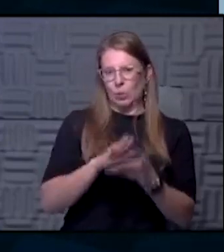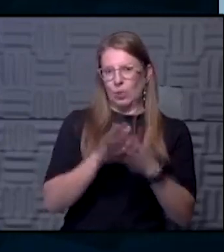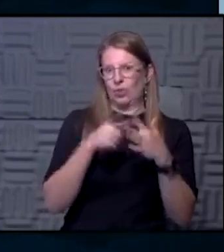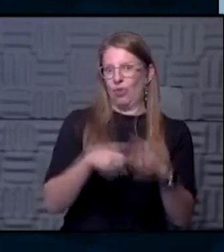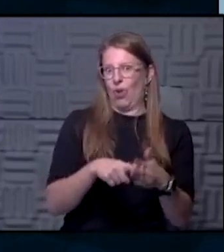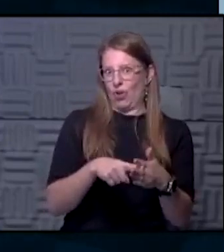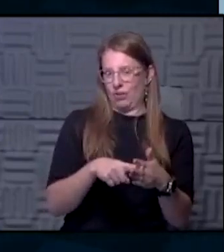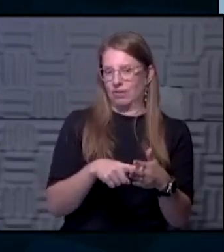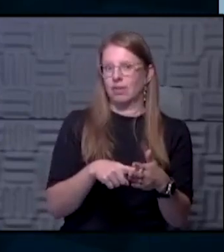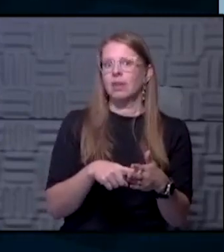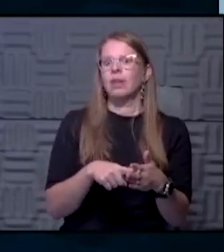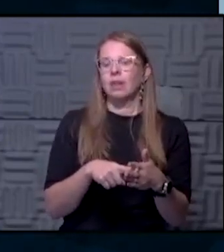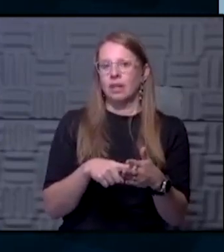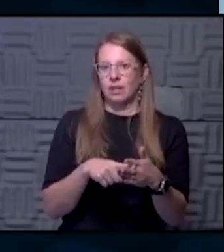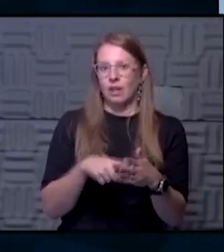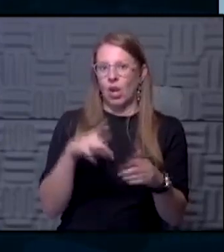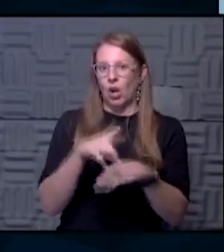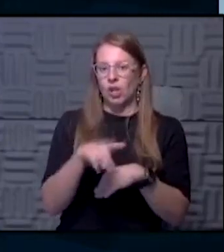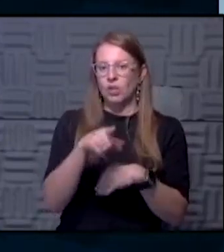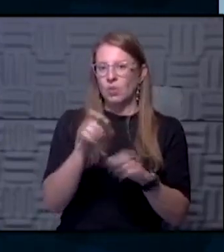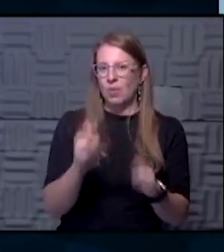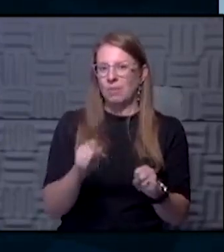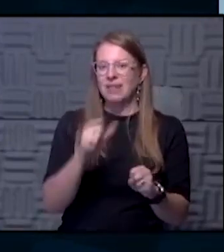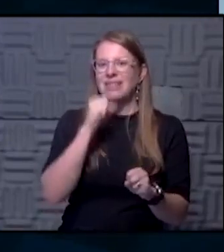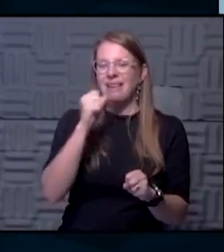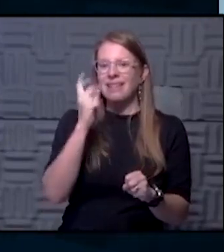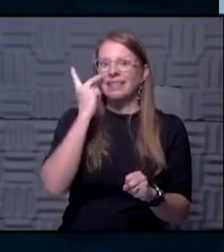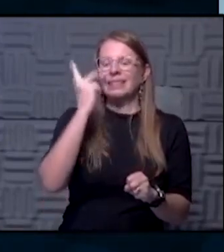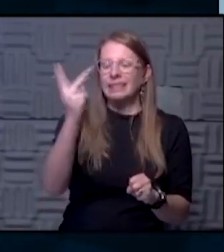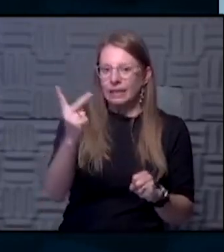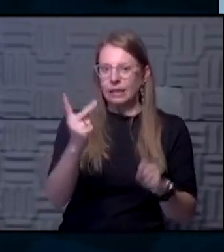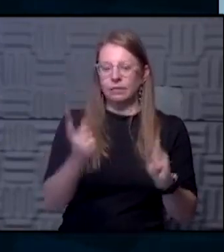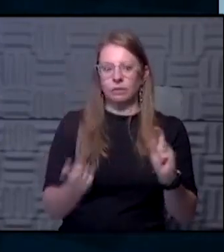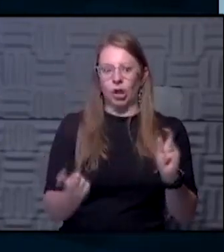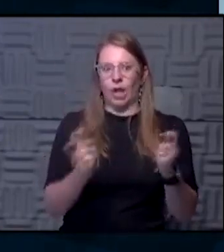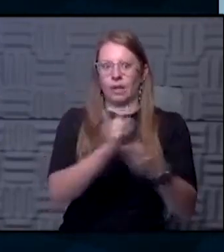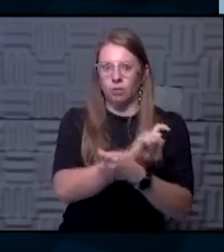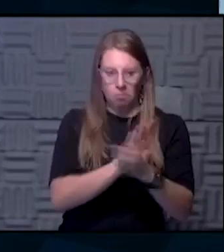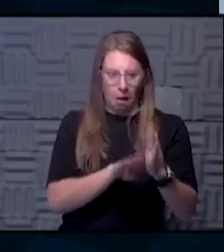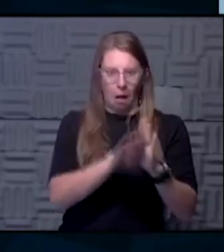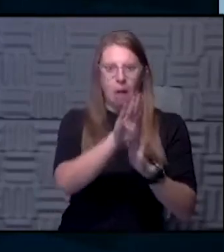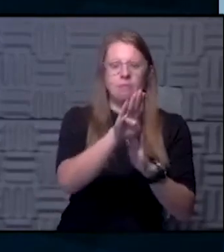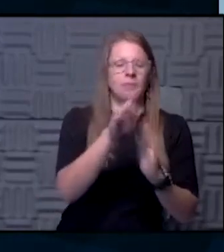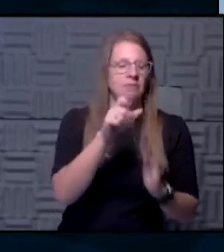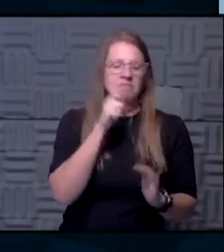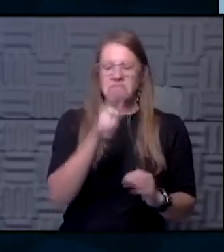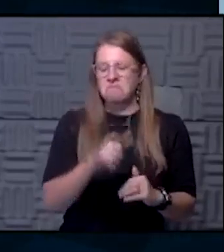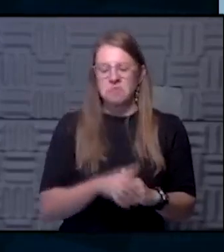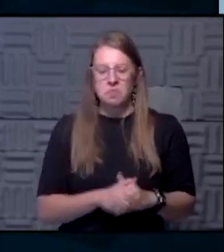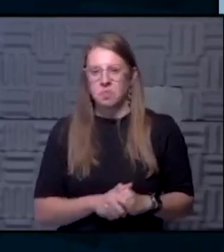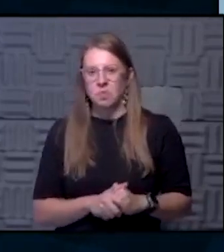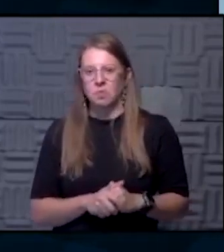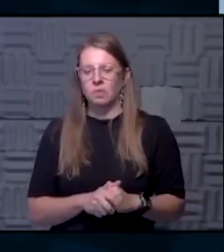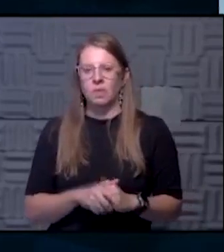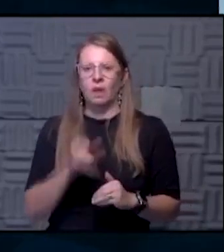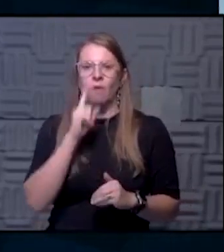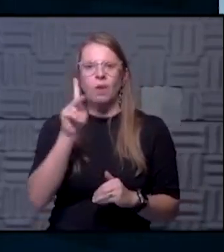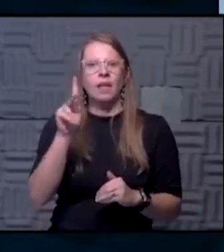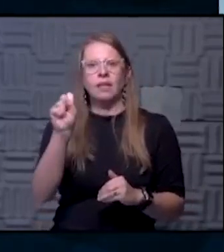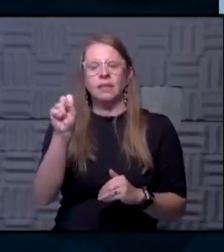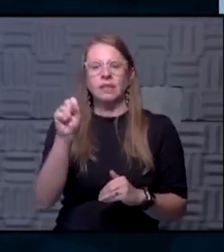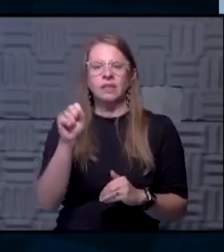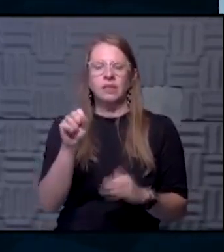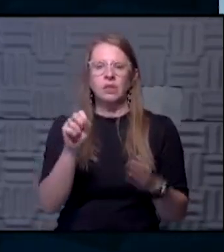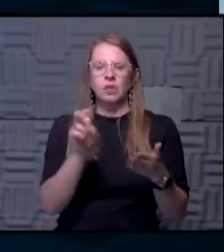started. So at the earliest, you're probably not going to see huge changes in any of the overall numbers in Kansas for another